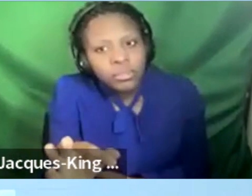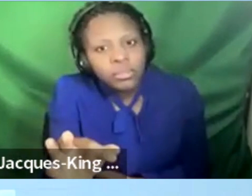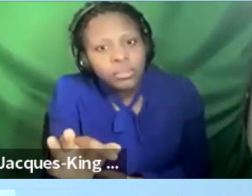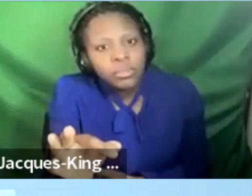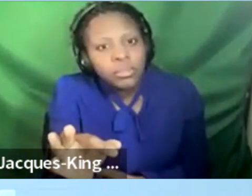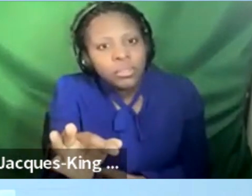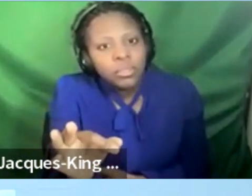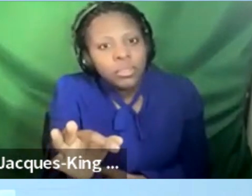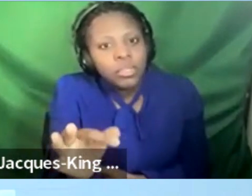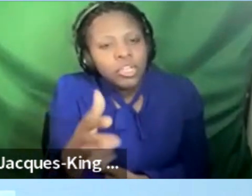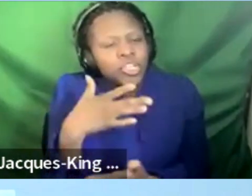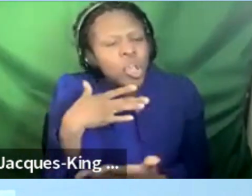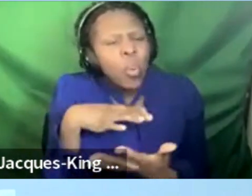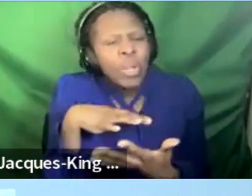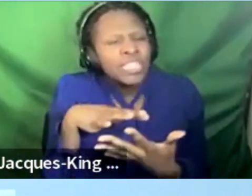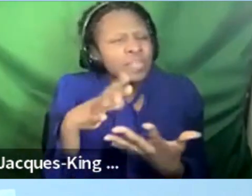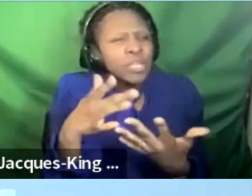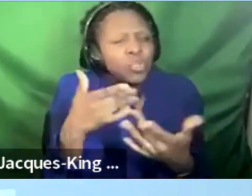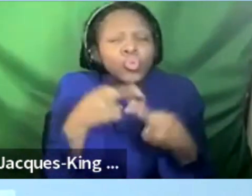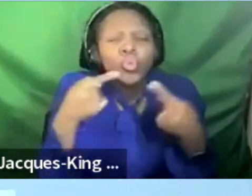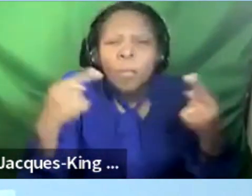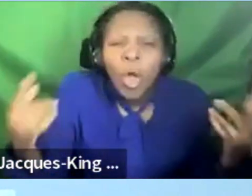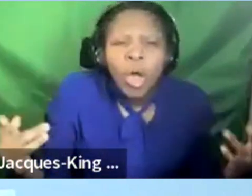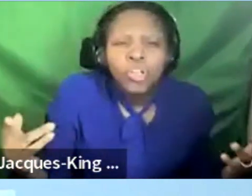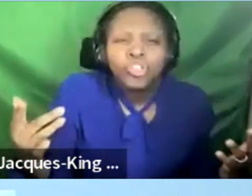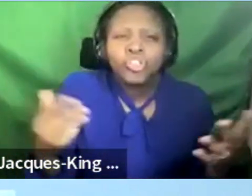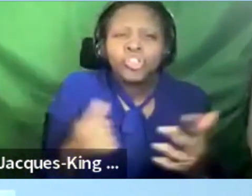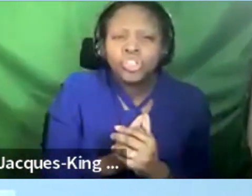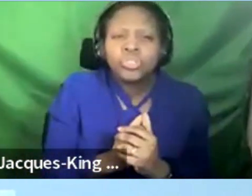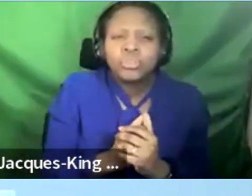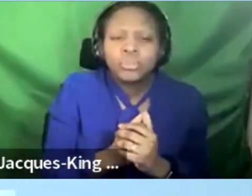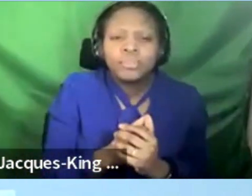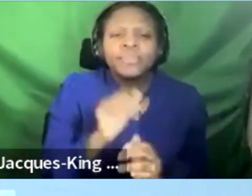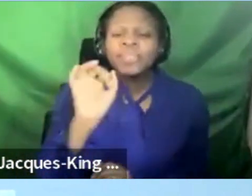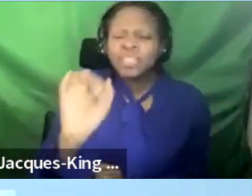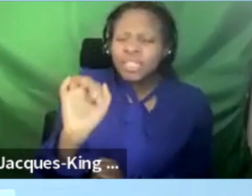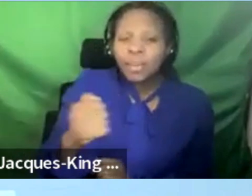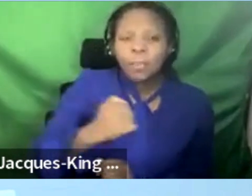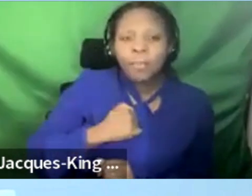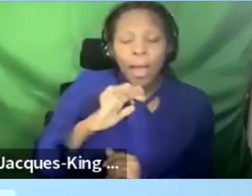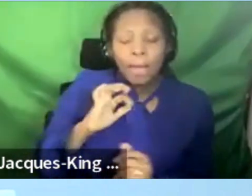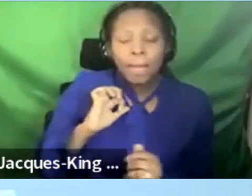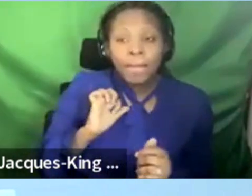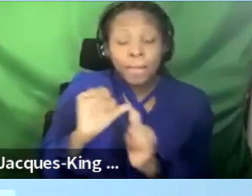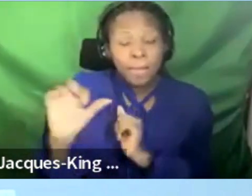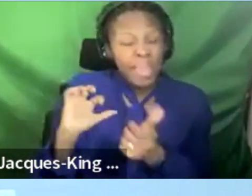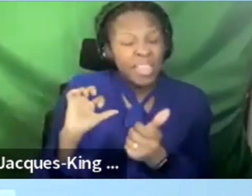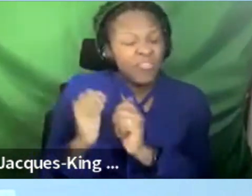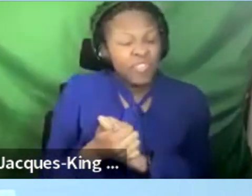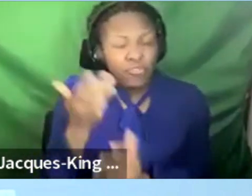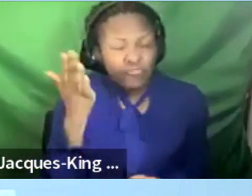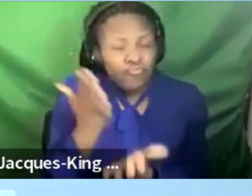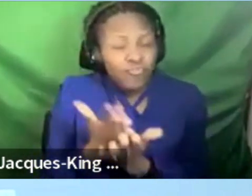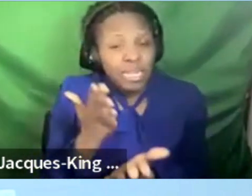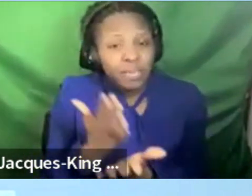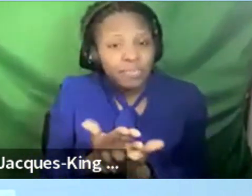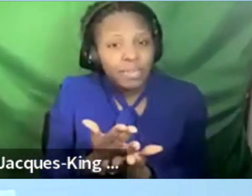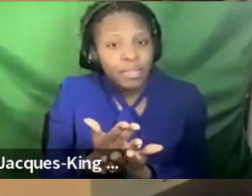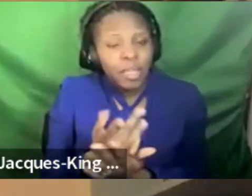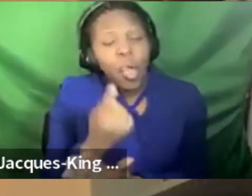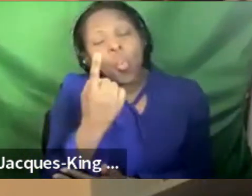that it feels like part of it? And I get what you mean. Is it like, don't spray it on? Don't,